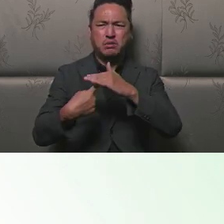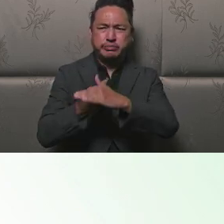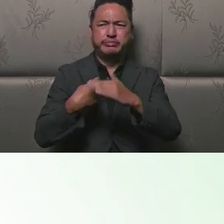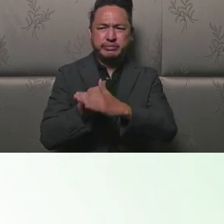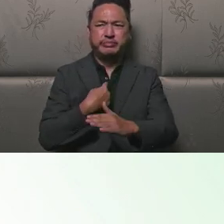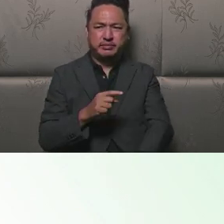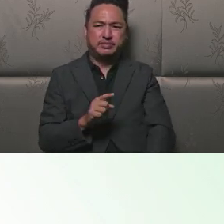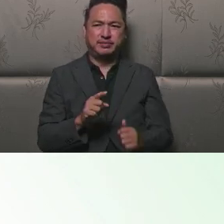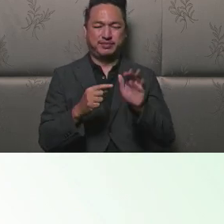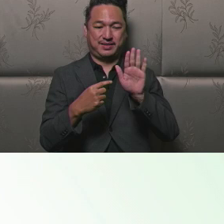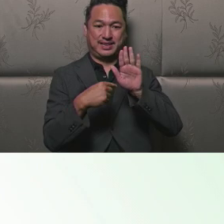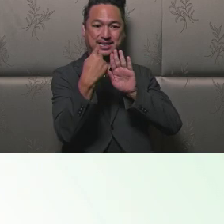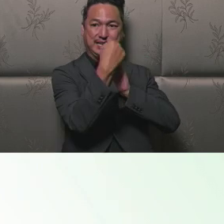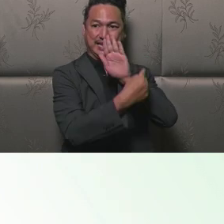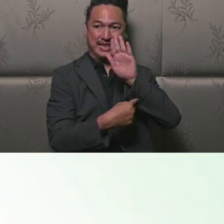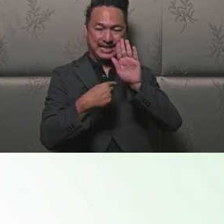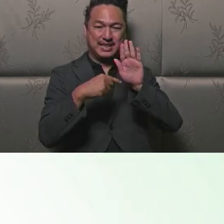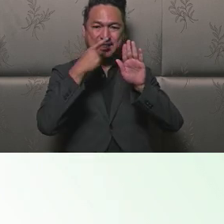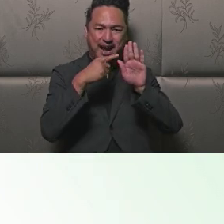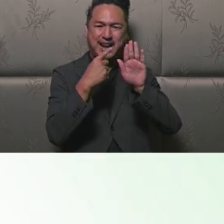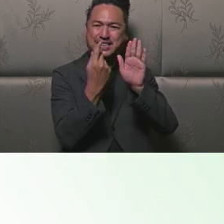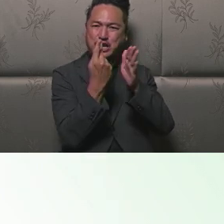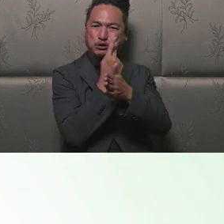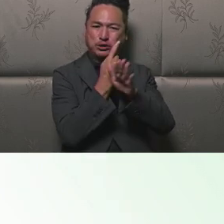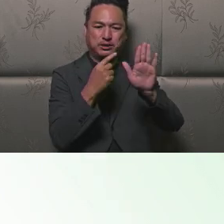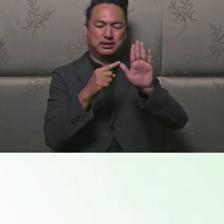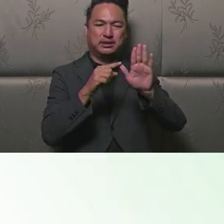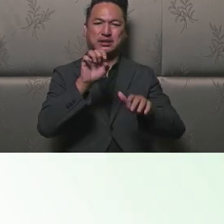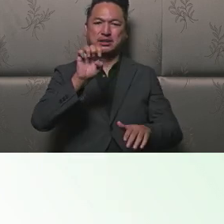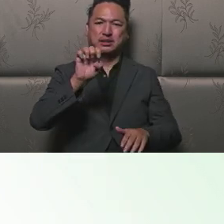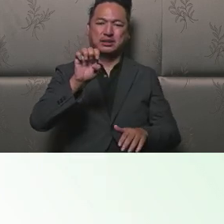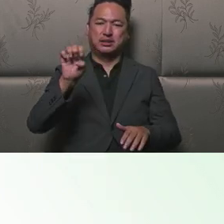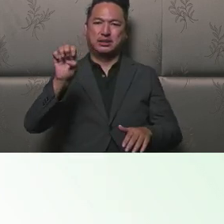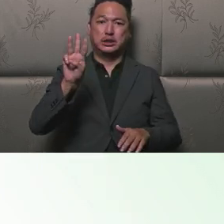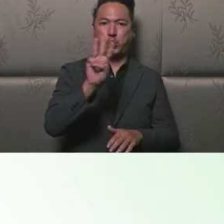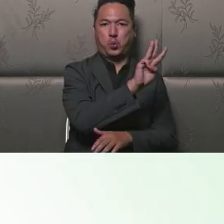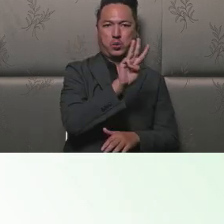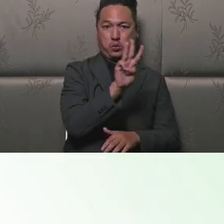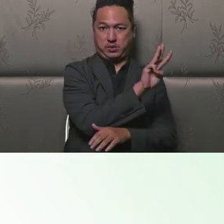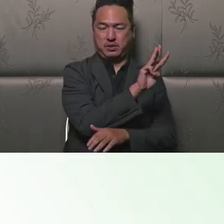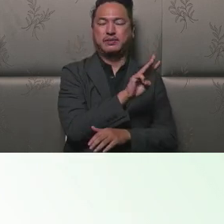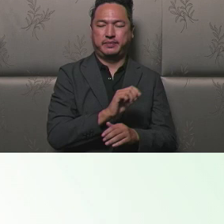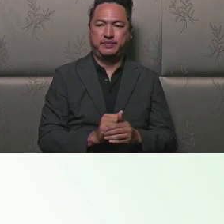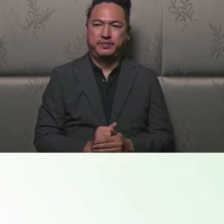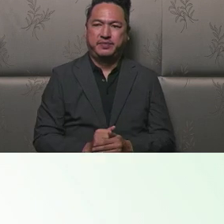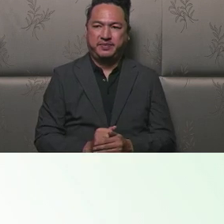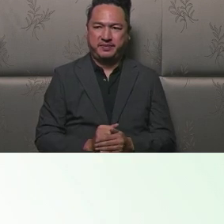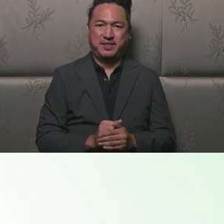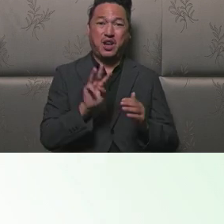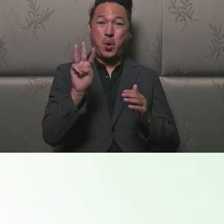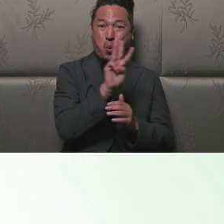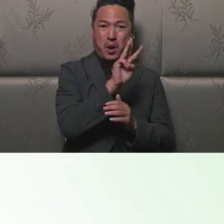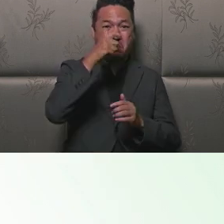here. It's not a very large number. There's, in those 9 camps, we're talking around 80,000 people. Here in the